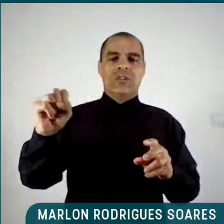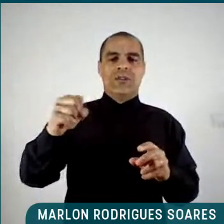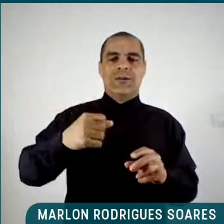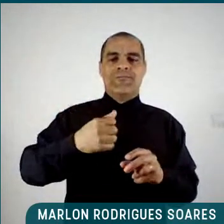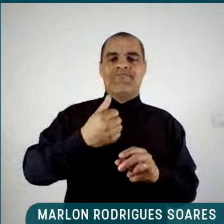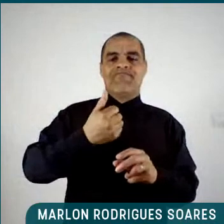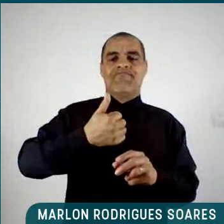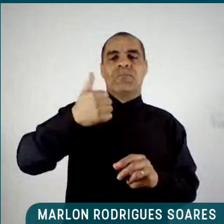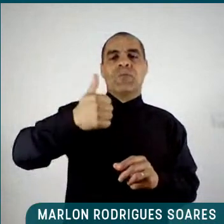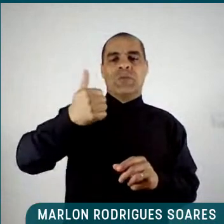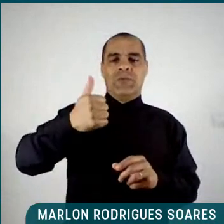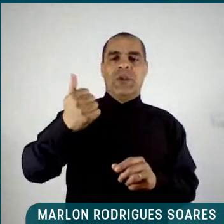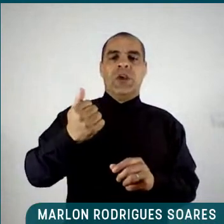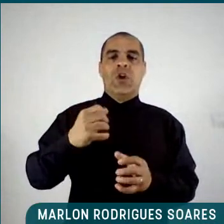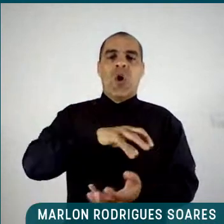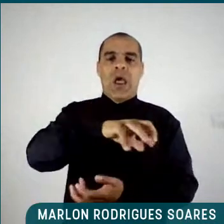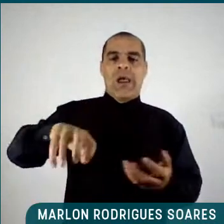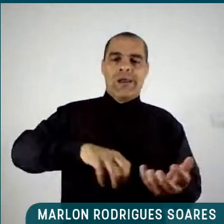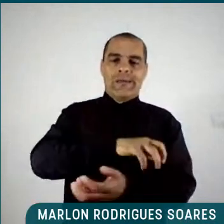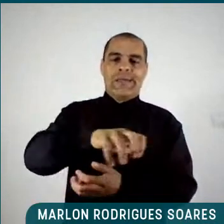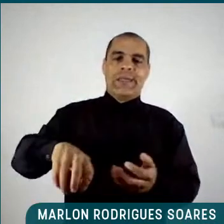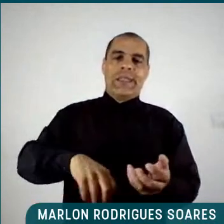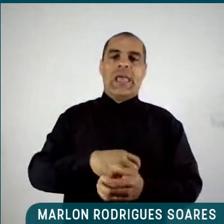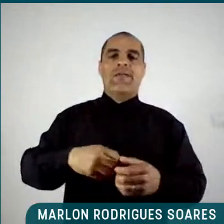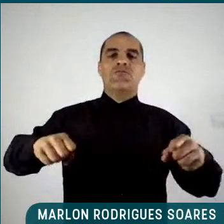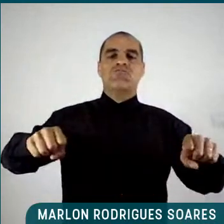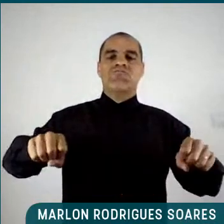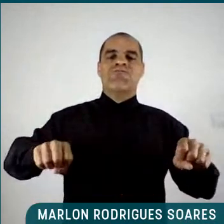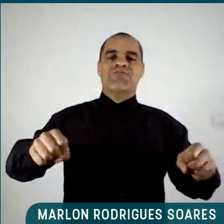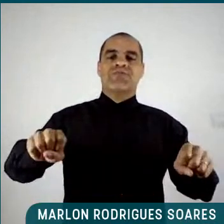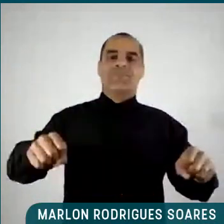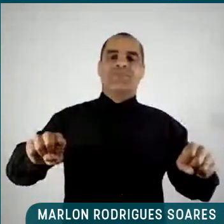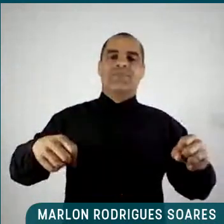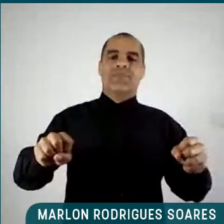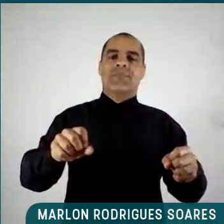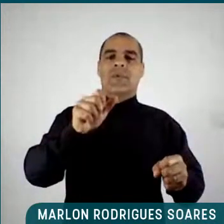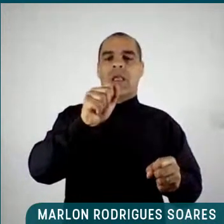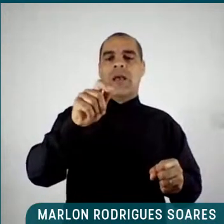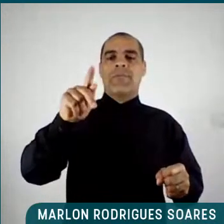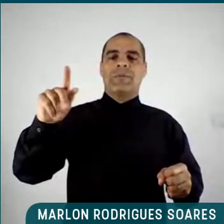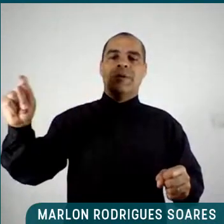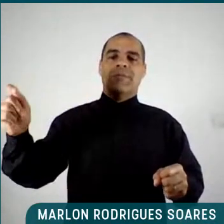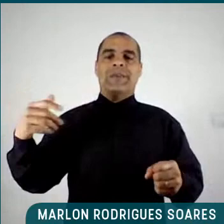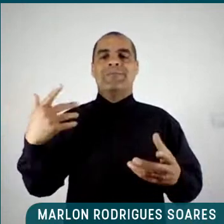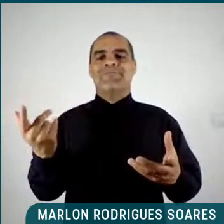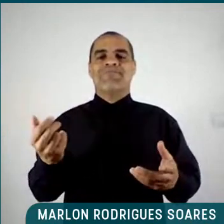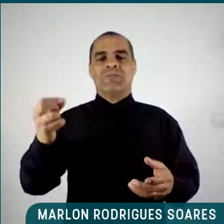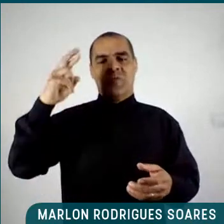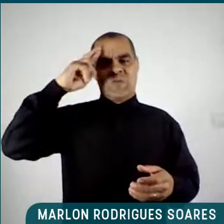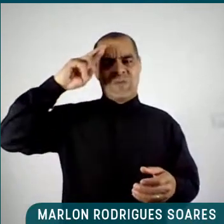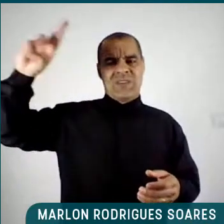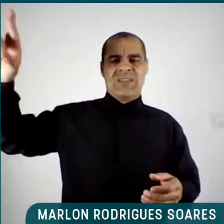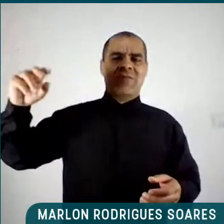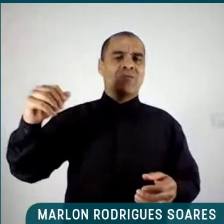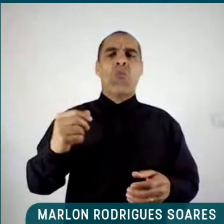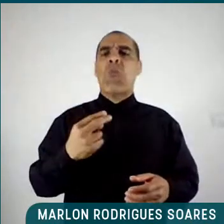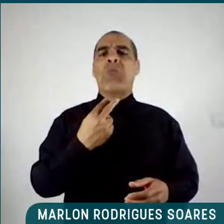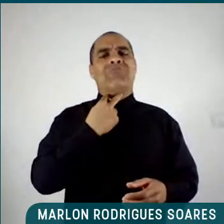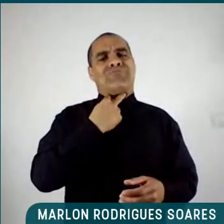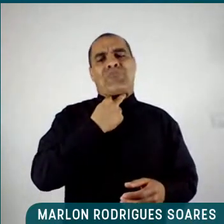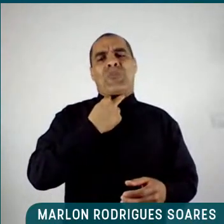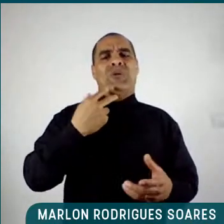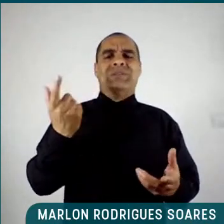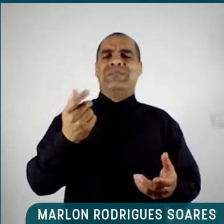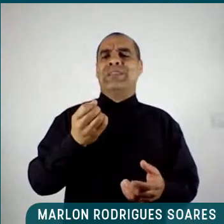de aplicativos. Os In chefes não podem ceder, on the os last chefes não podem first ceder ao of the poder. month, Então, a gente precisa discutir a alternativa. E